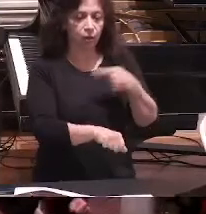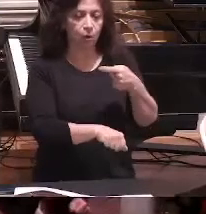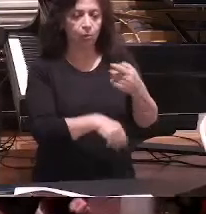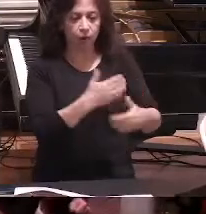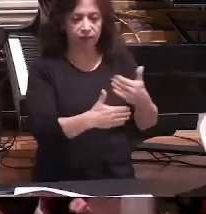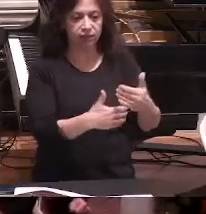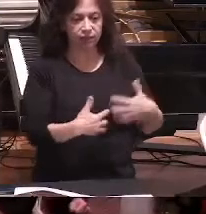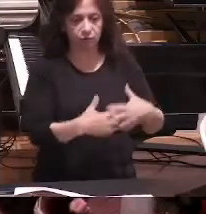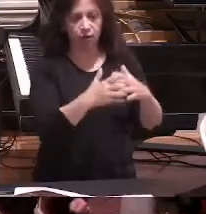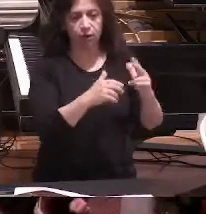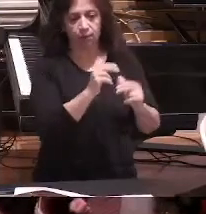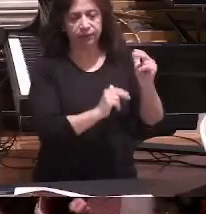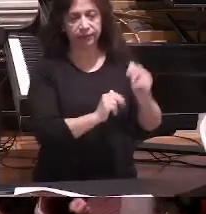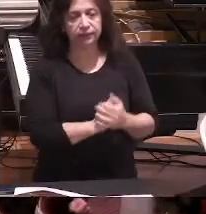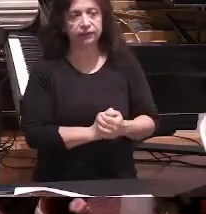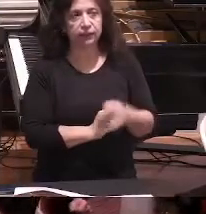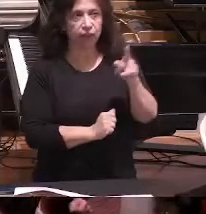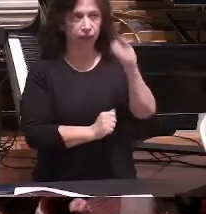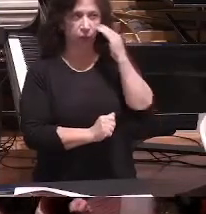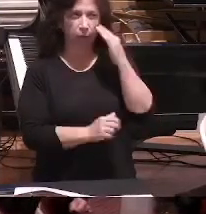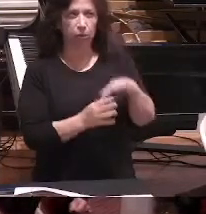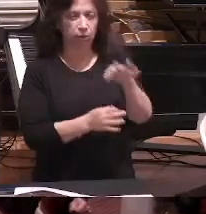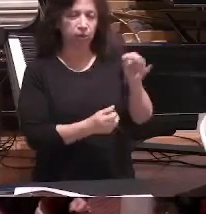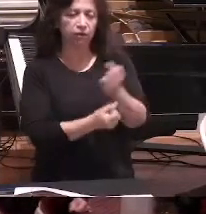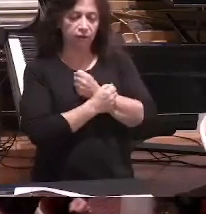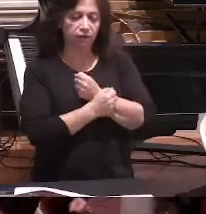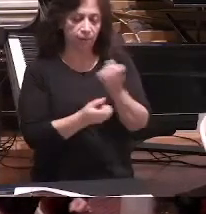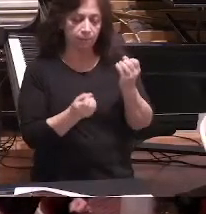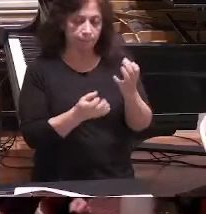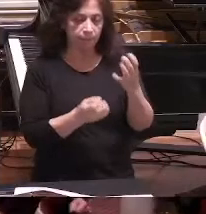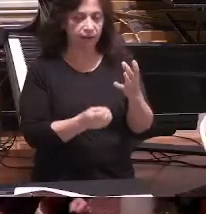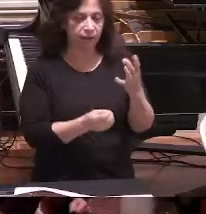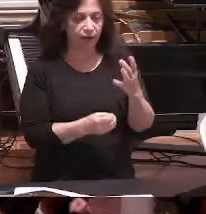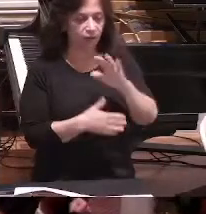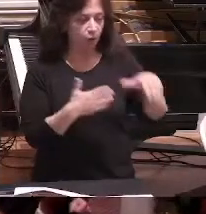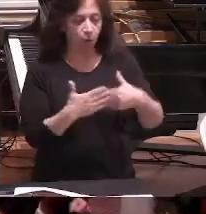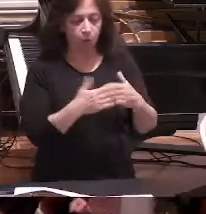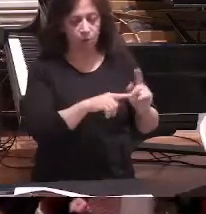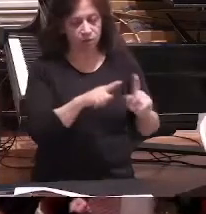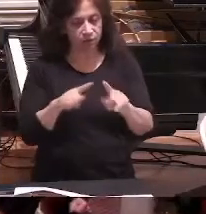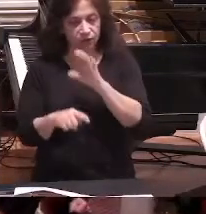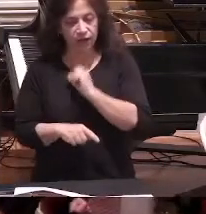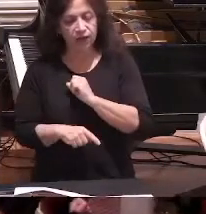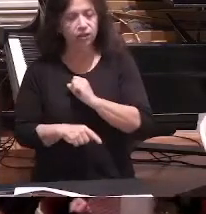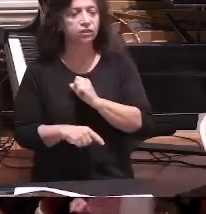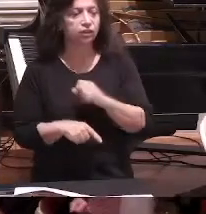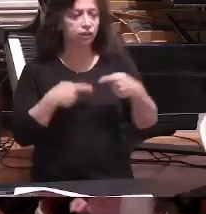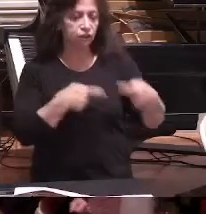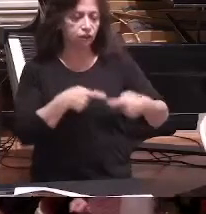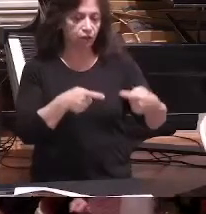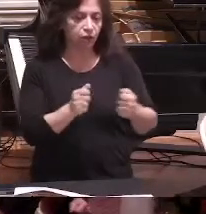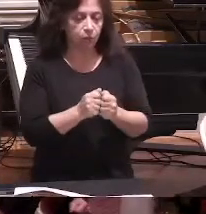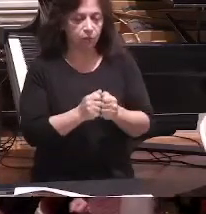rebuilding. You know, Spirit of Love, that many of all ages are struggling with